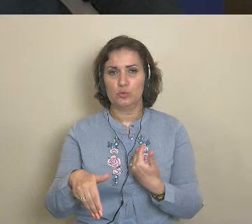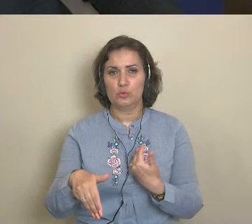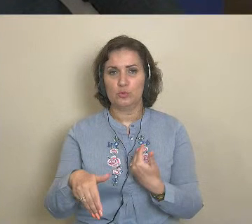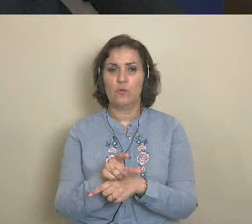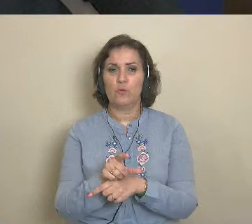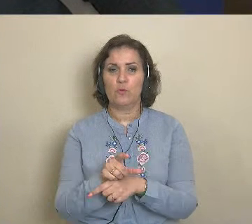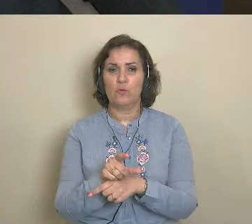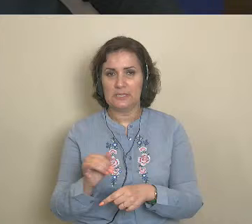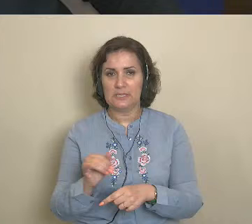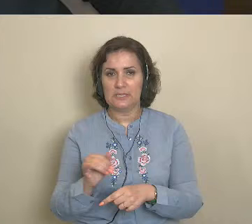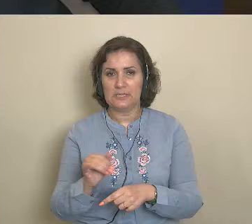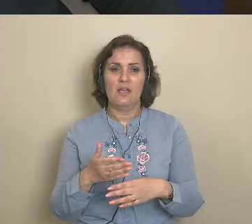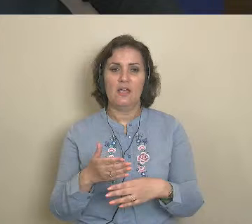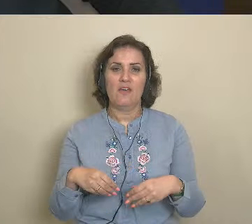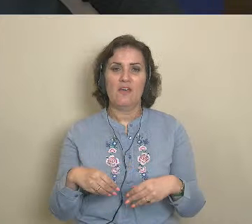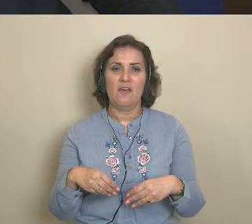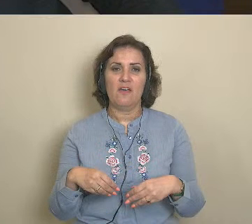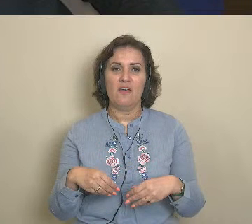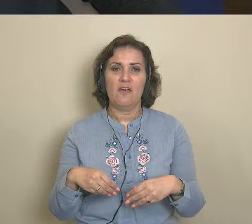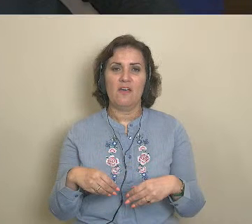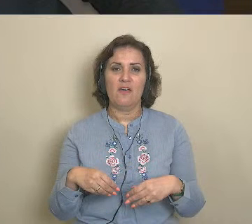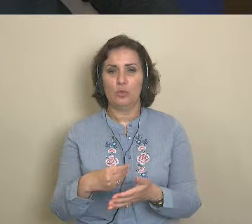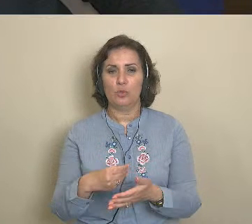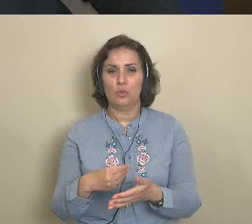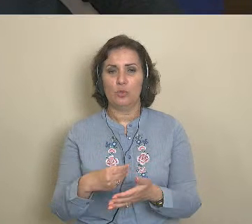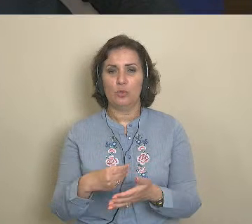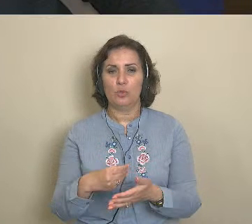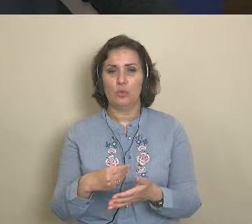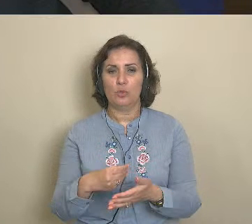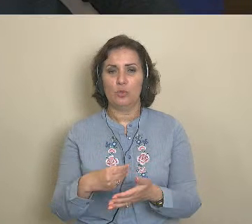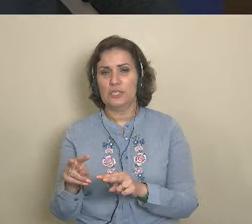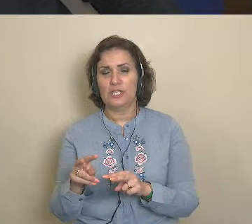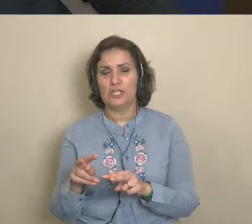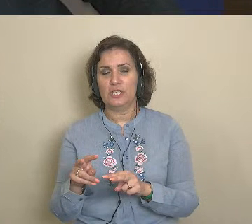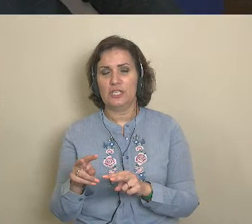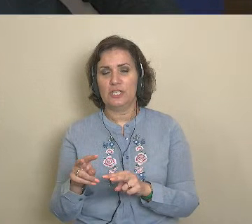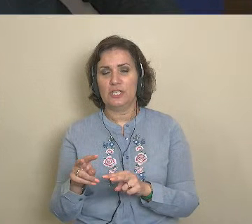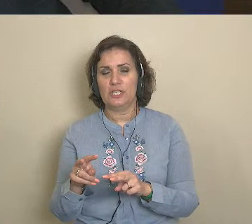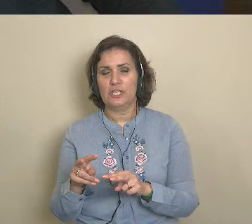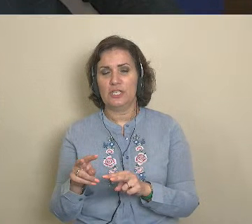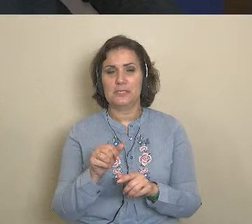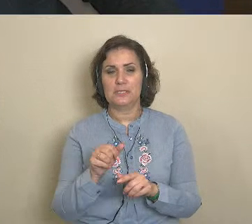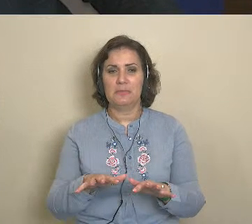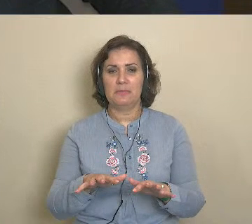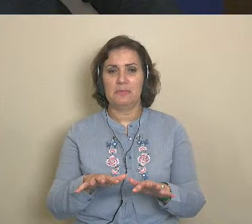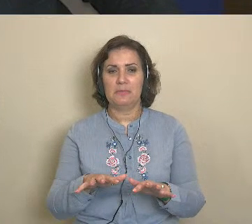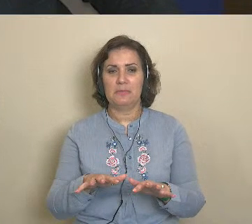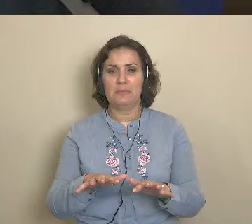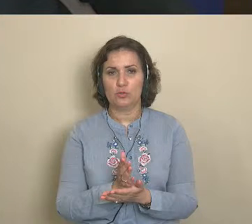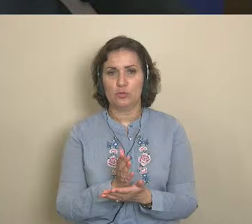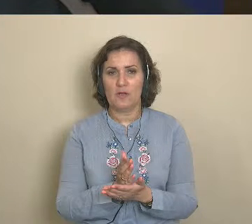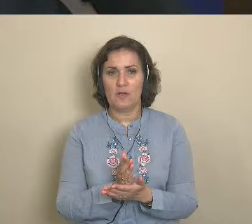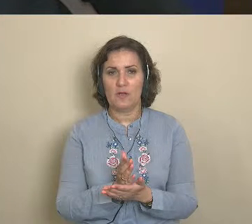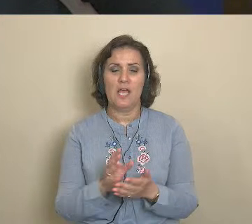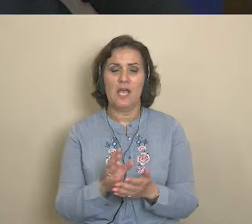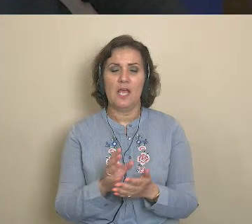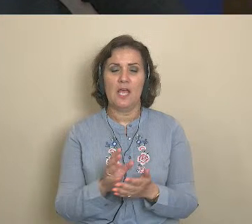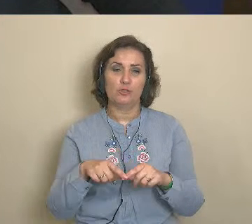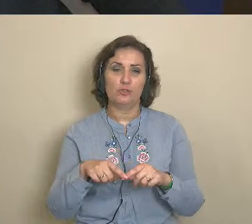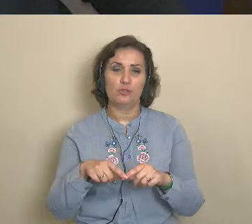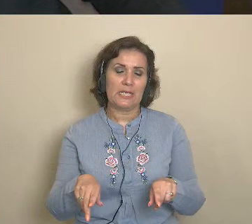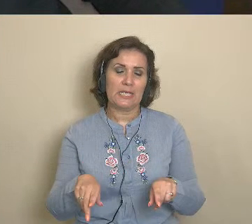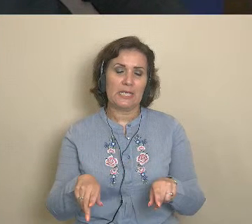PSCs in terms of the powers. Who hands out ballots, who keeps an eye on